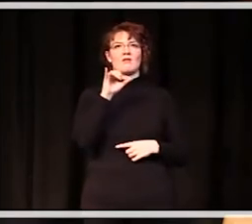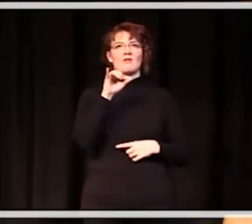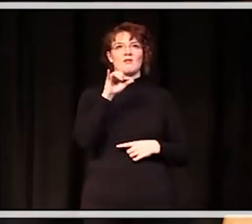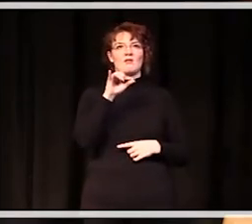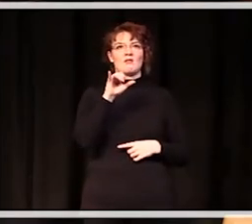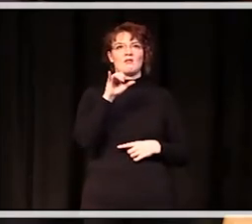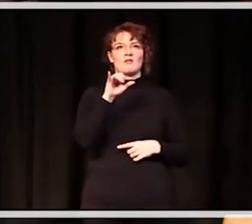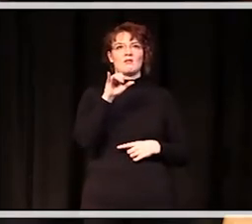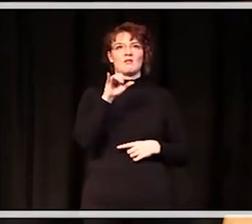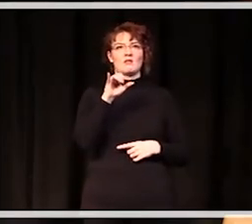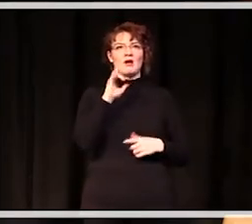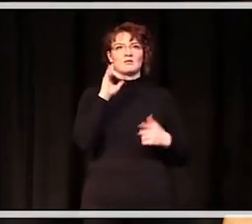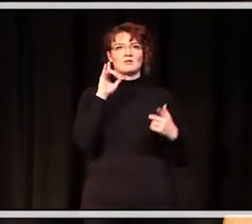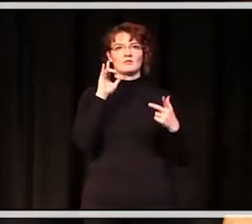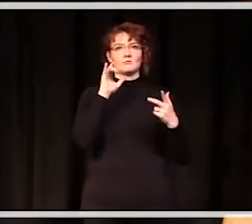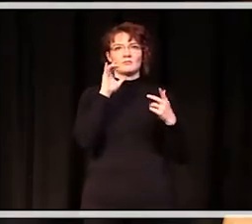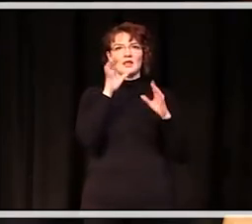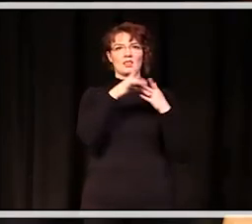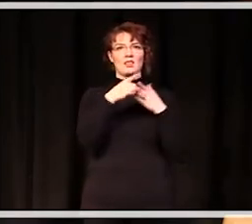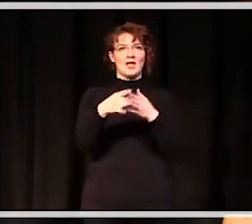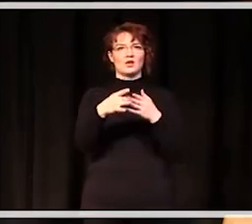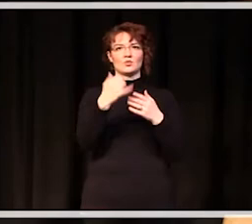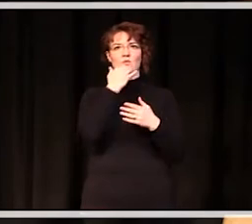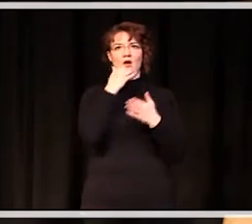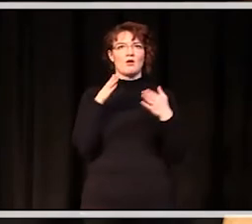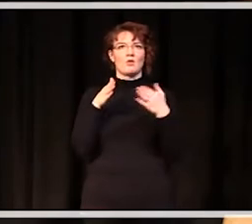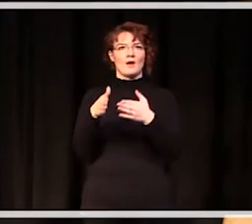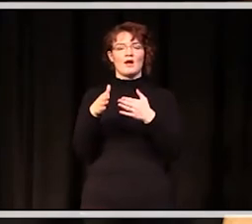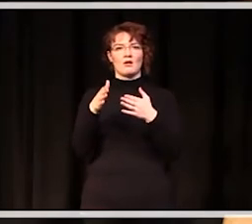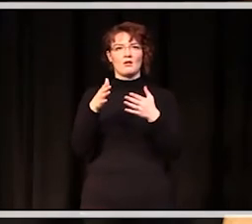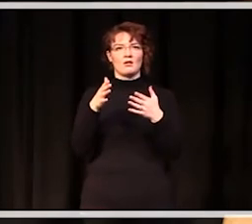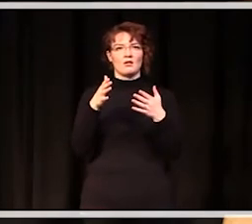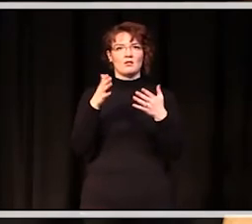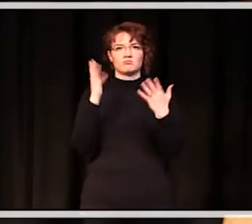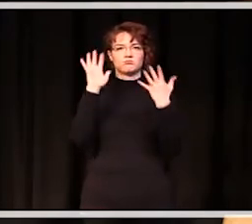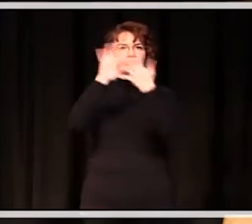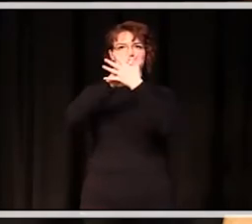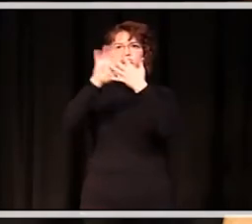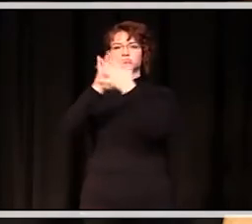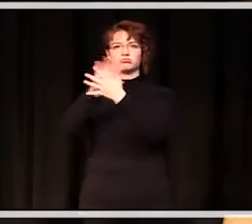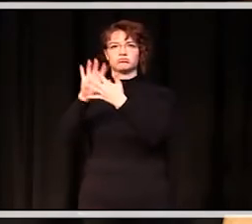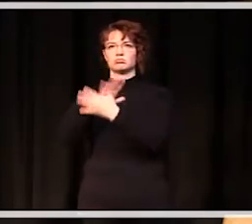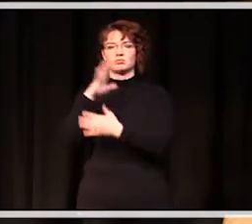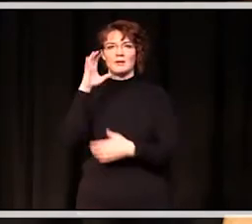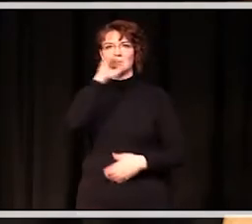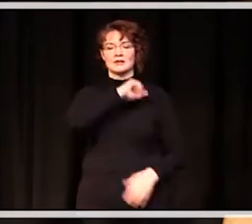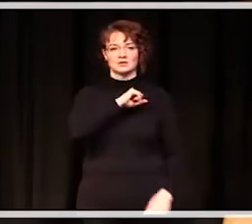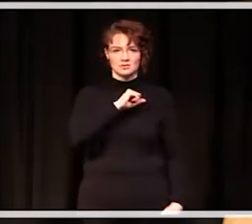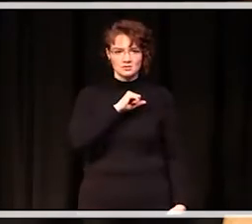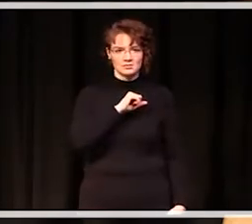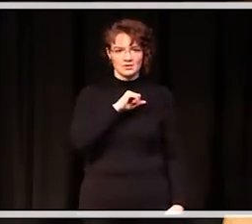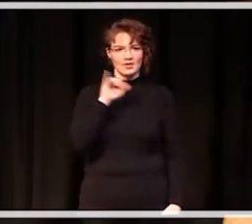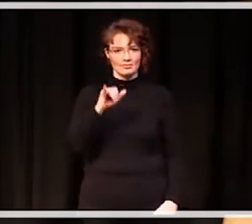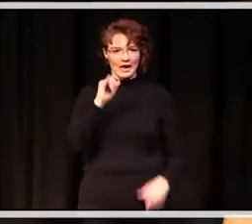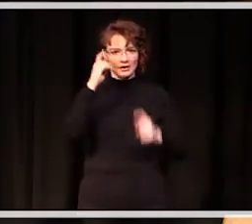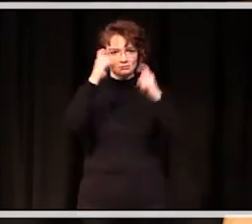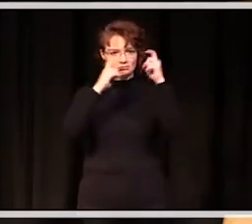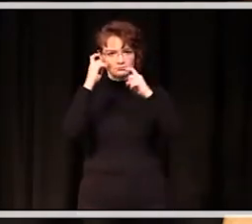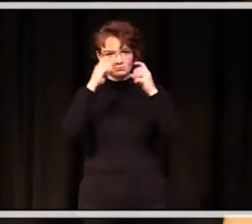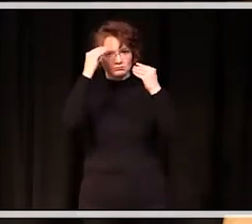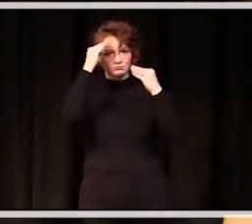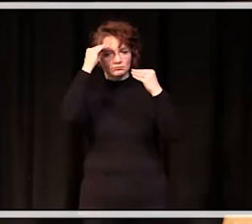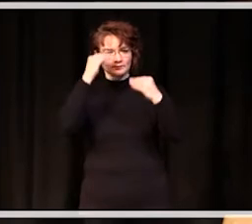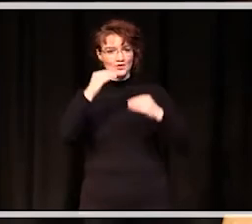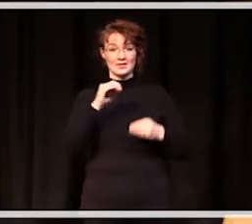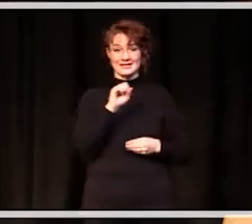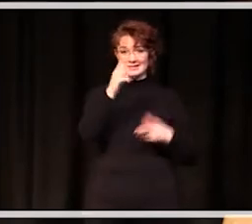just misled in a way that I've never even thought I could be misled. Satan is the ultimate scam artist.